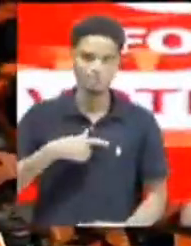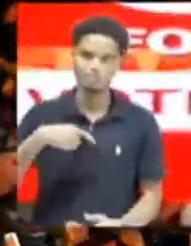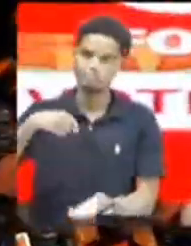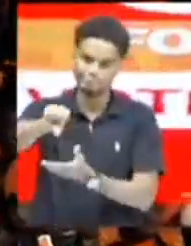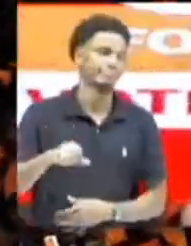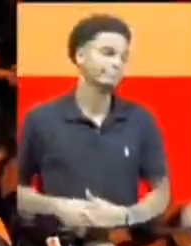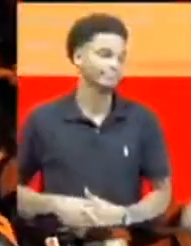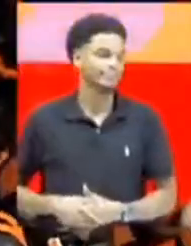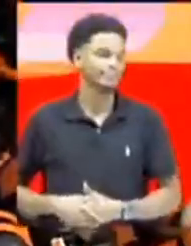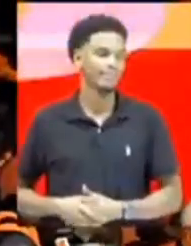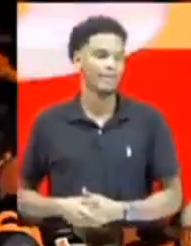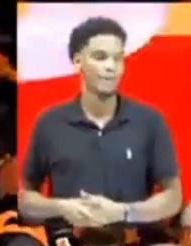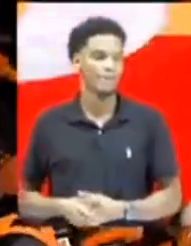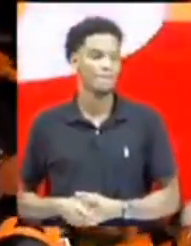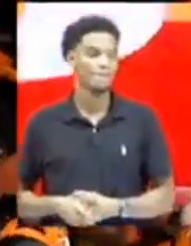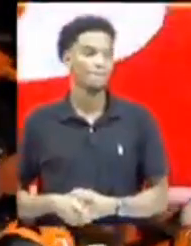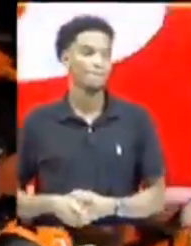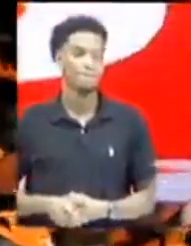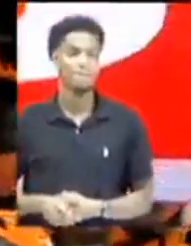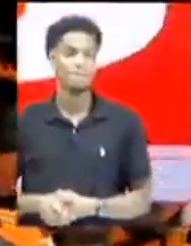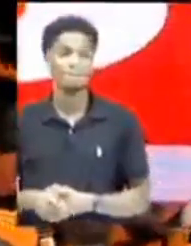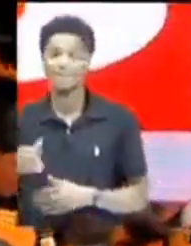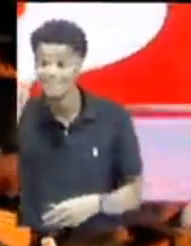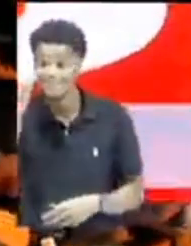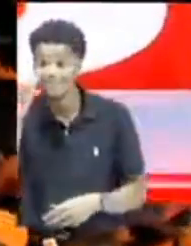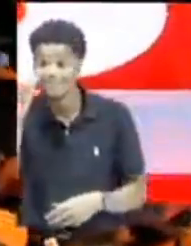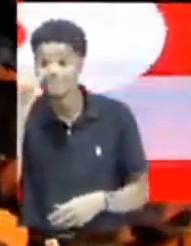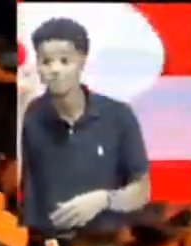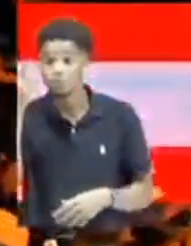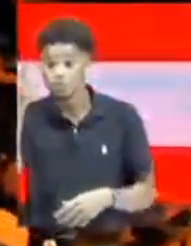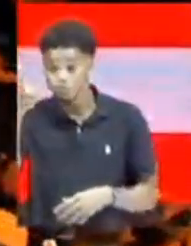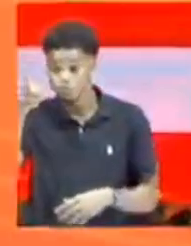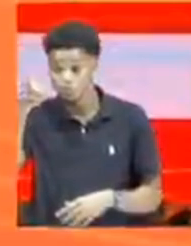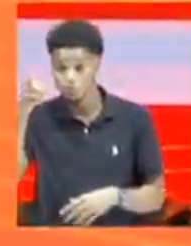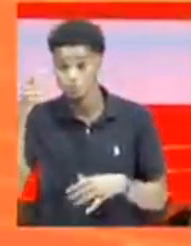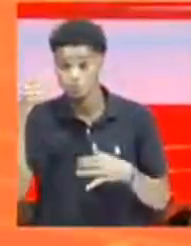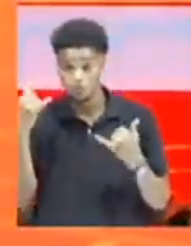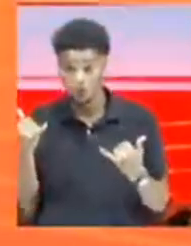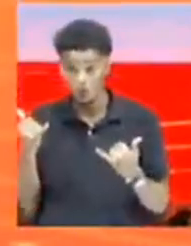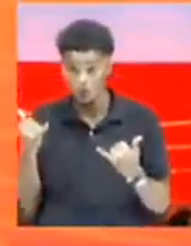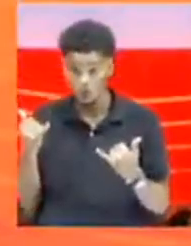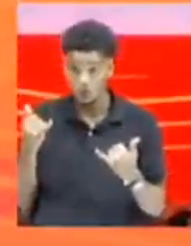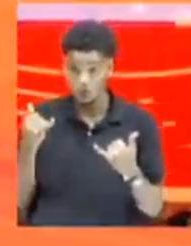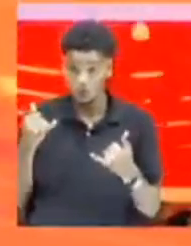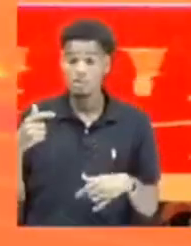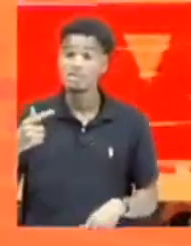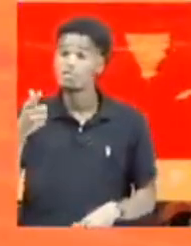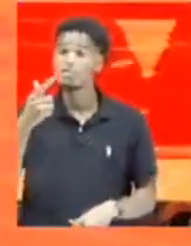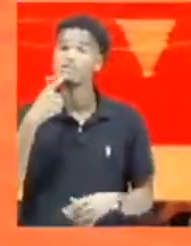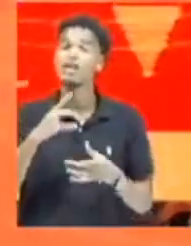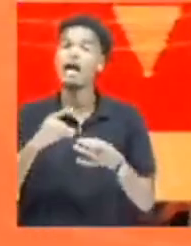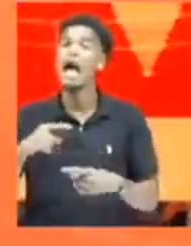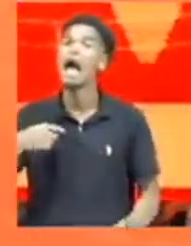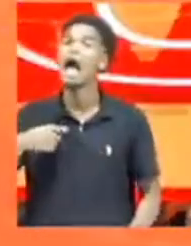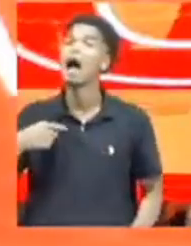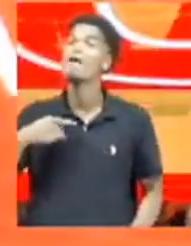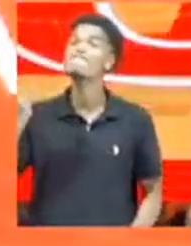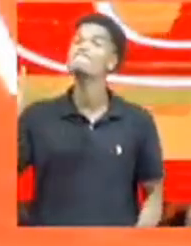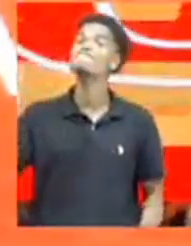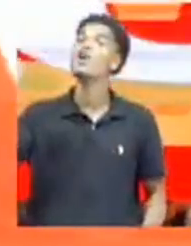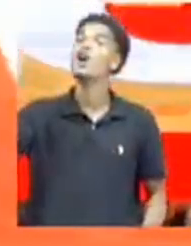If you in the crowd and you worse, if you're not on a subject, go back